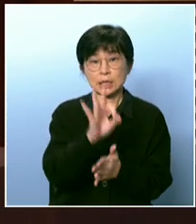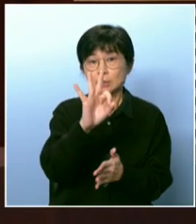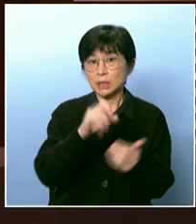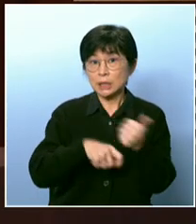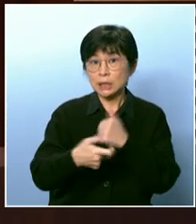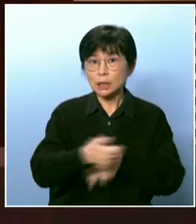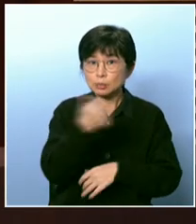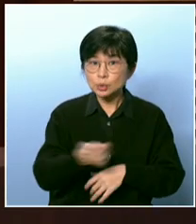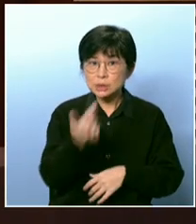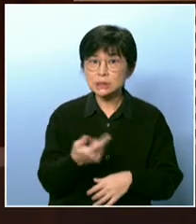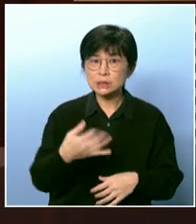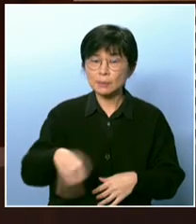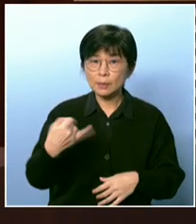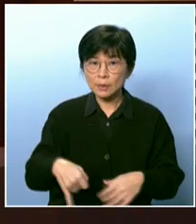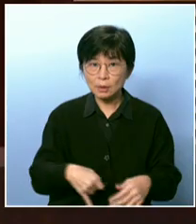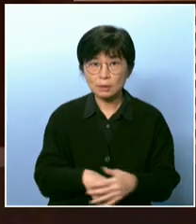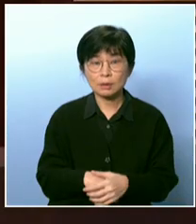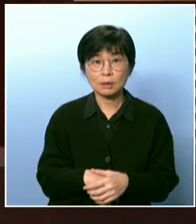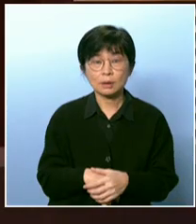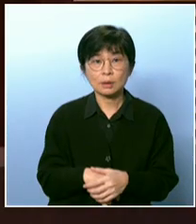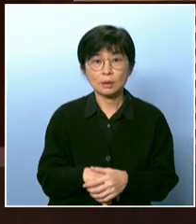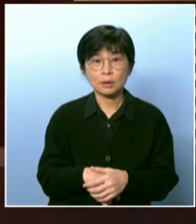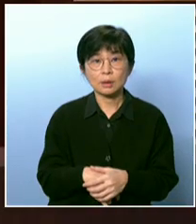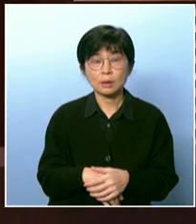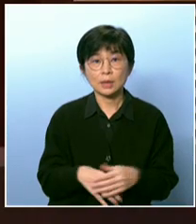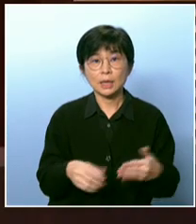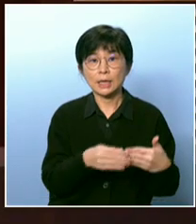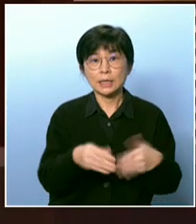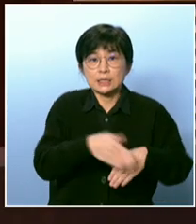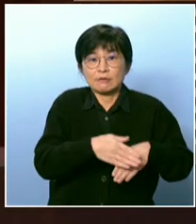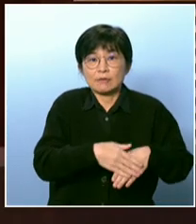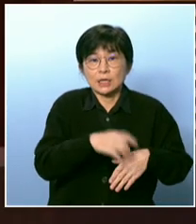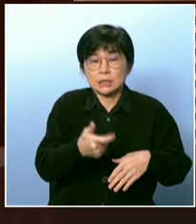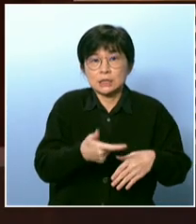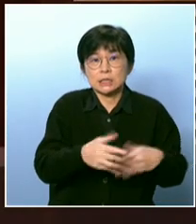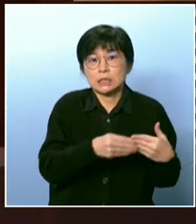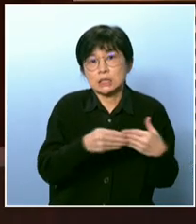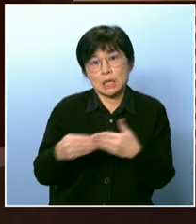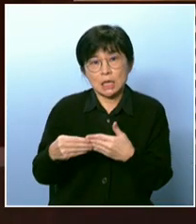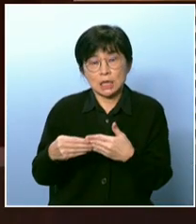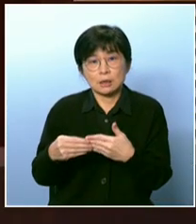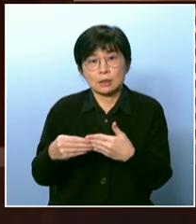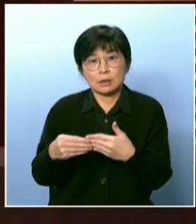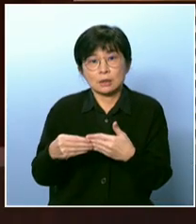if their plans cannot be completed within the 3-year cycle,